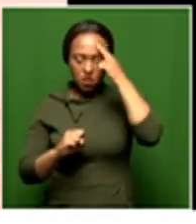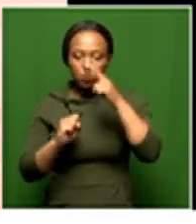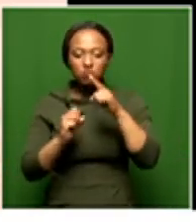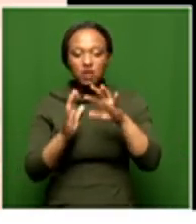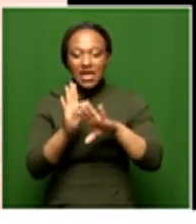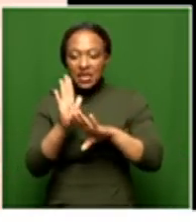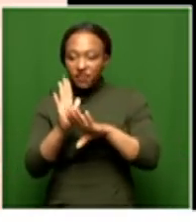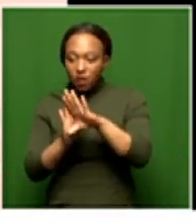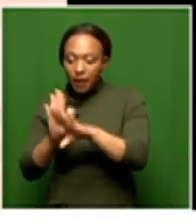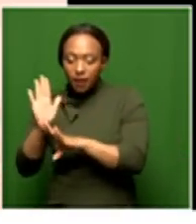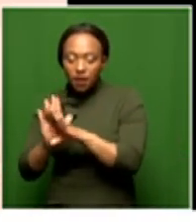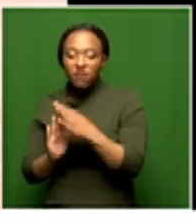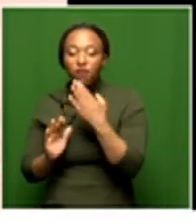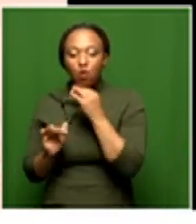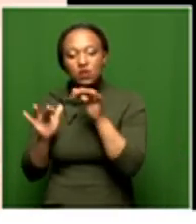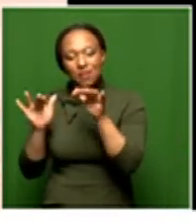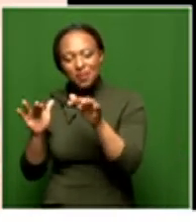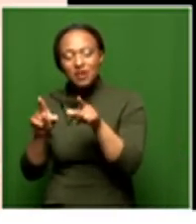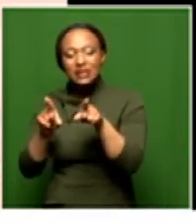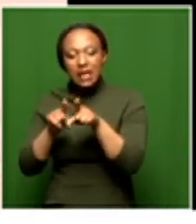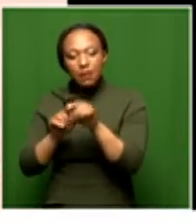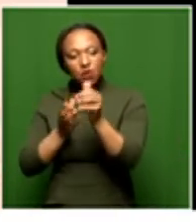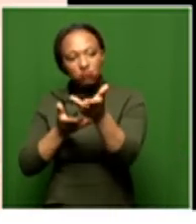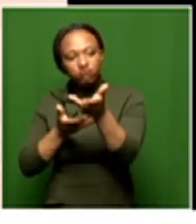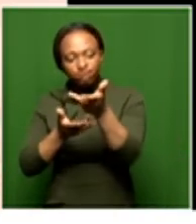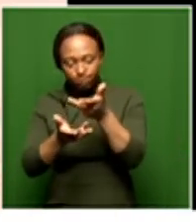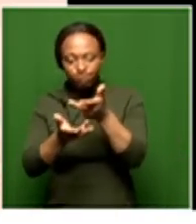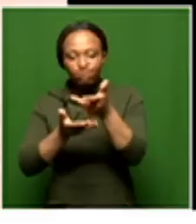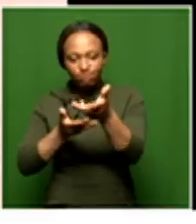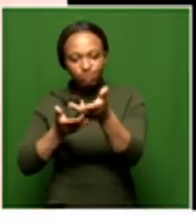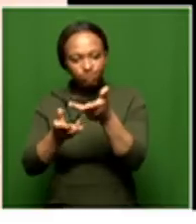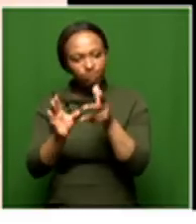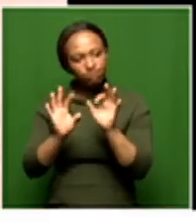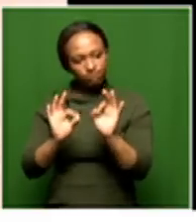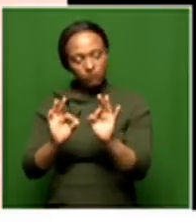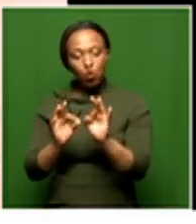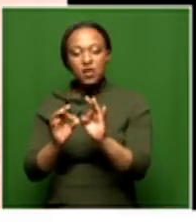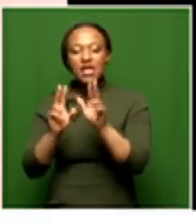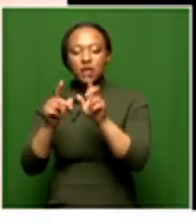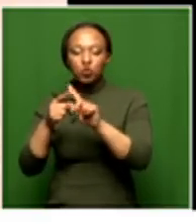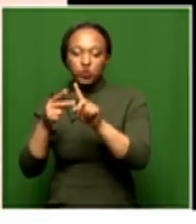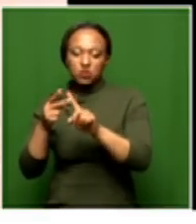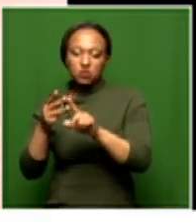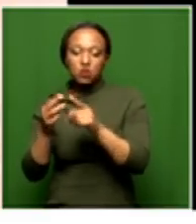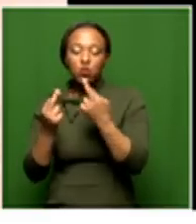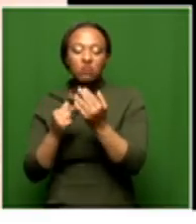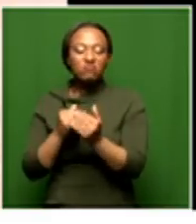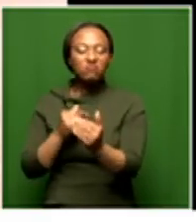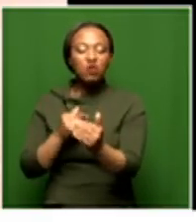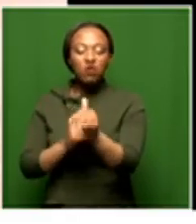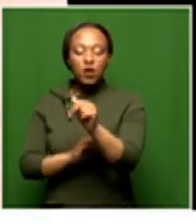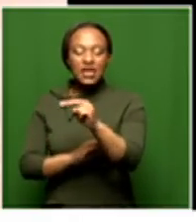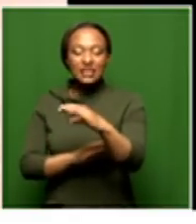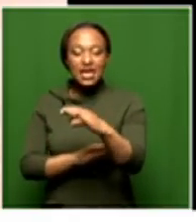to the people, and the people can then engage much more effectively with those issues. And we hope that in the coming AGC of the